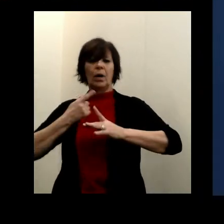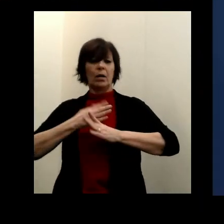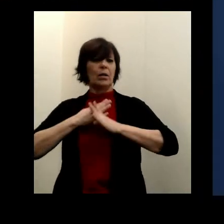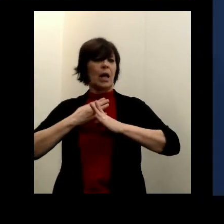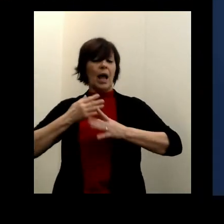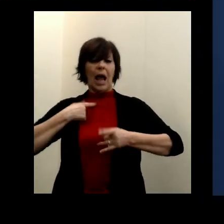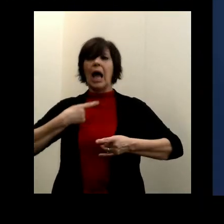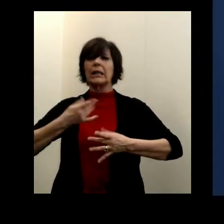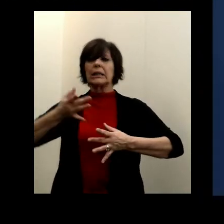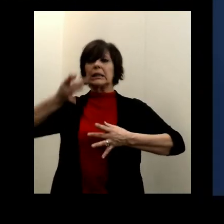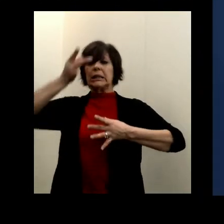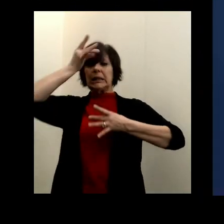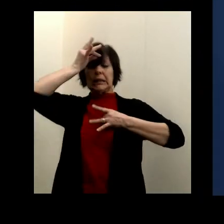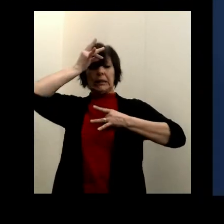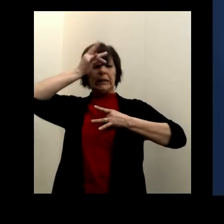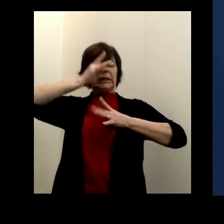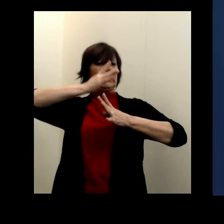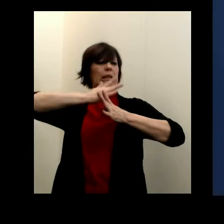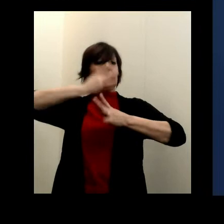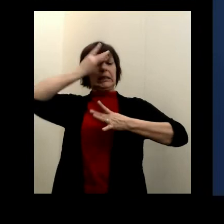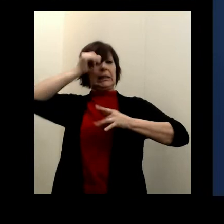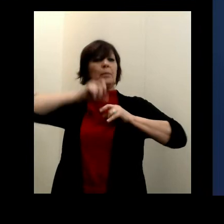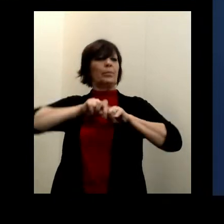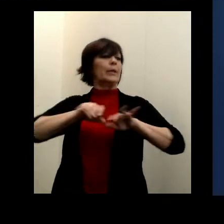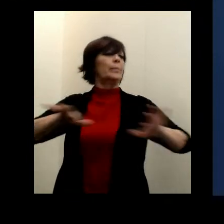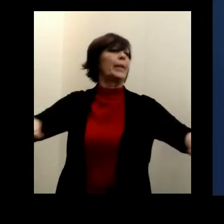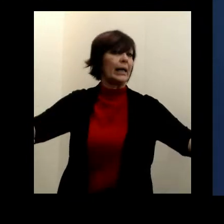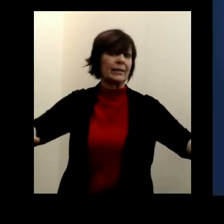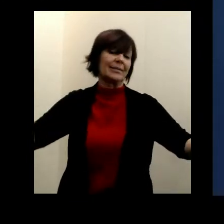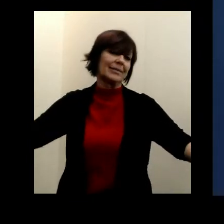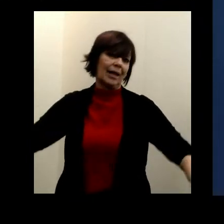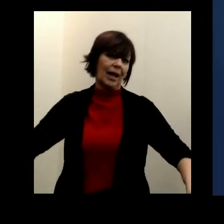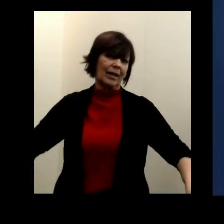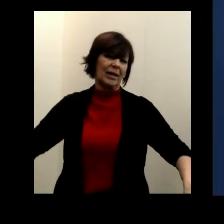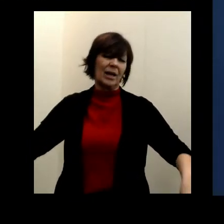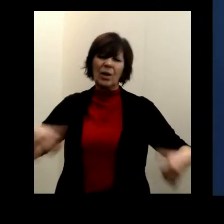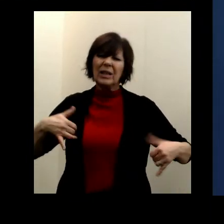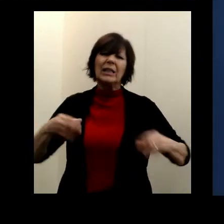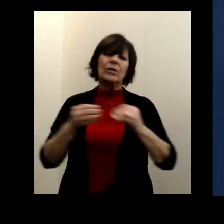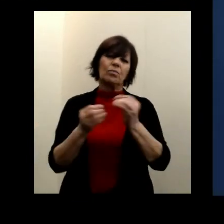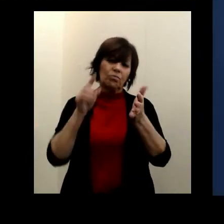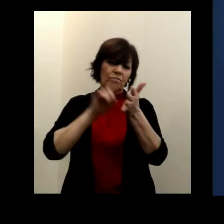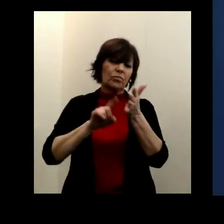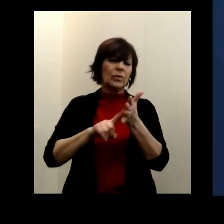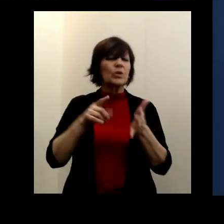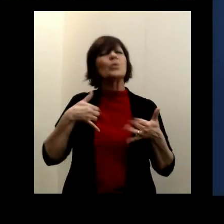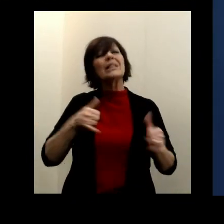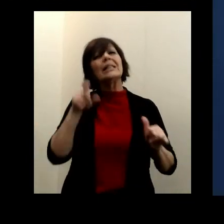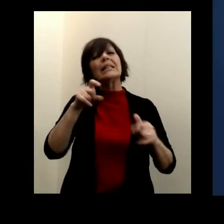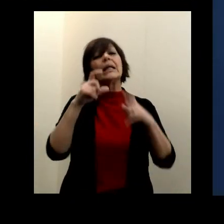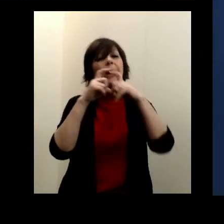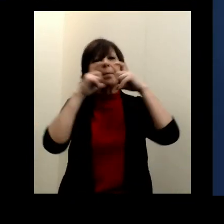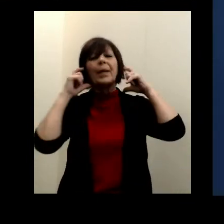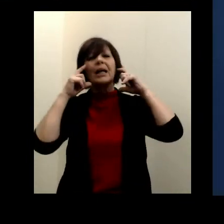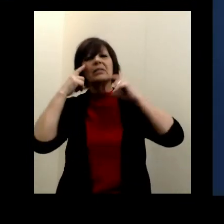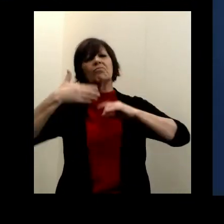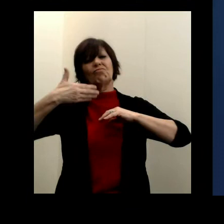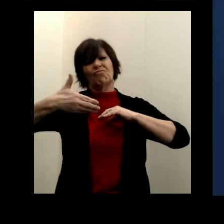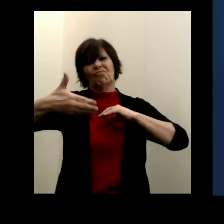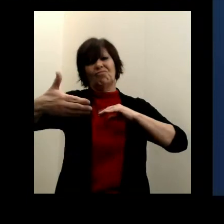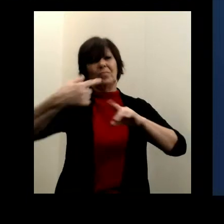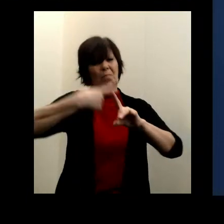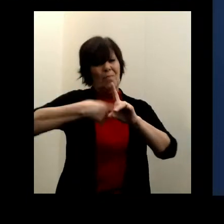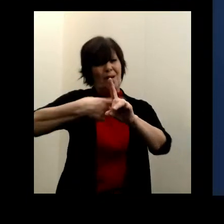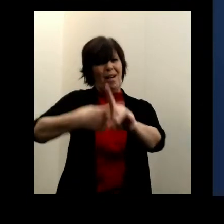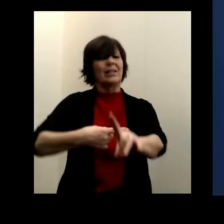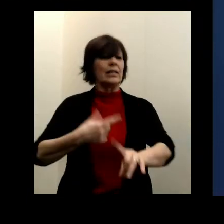could catch it and theoretically pass it on to someone else. So we're still going to be need to wear masks for many months going forward, including even after you've